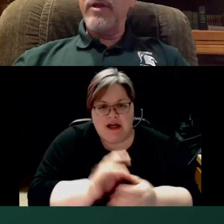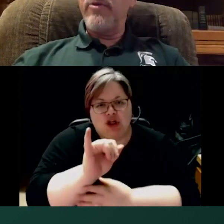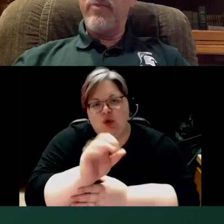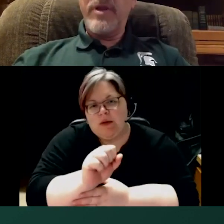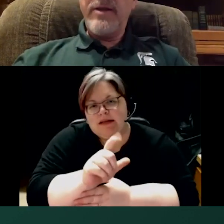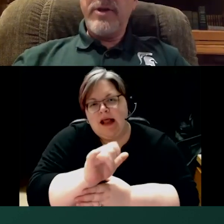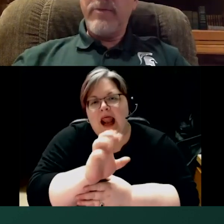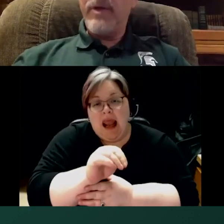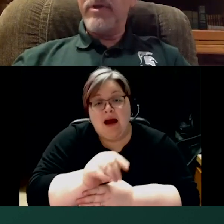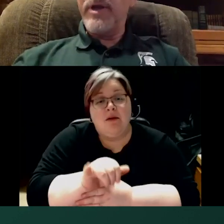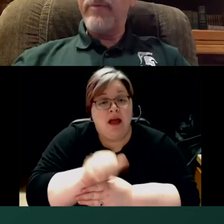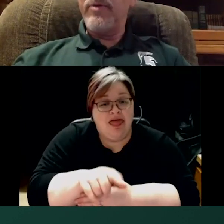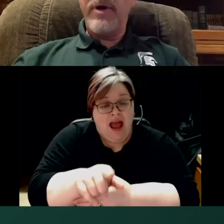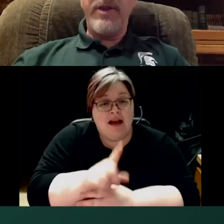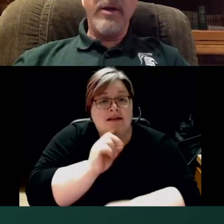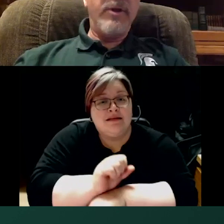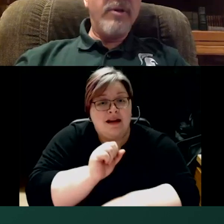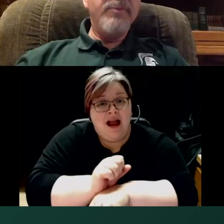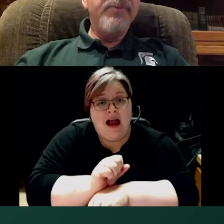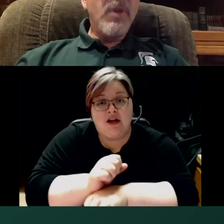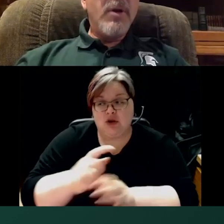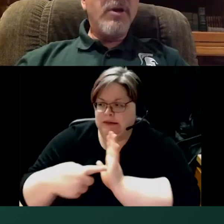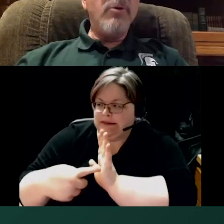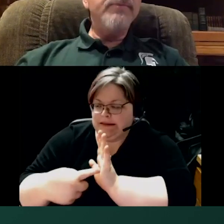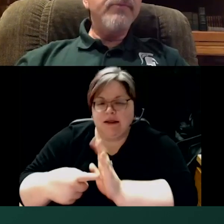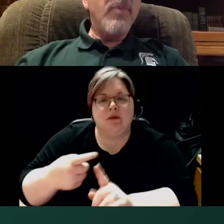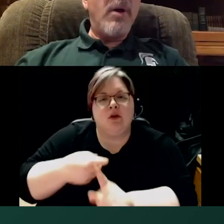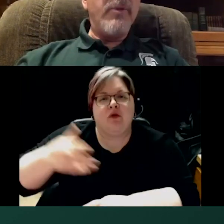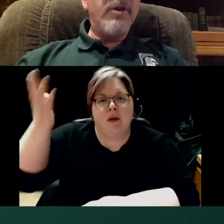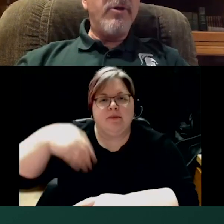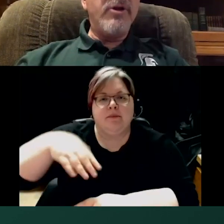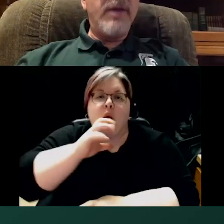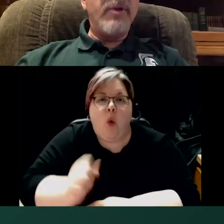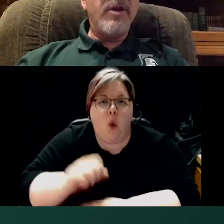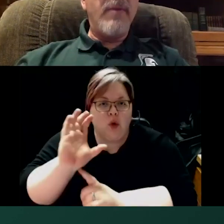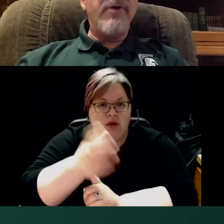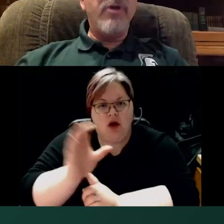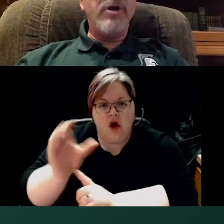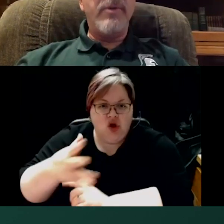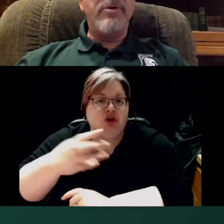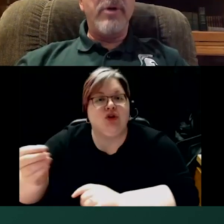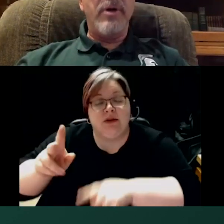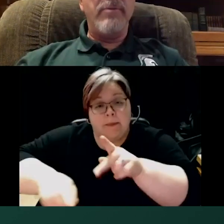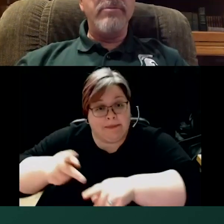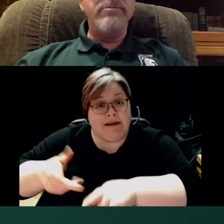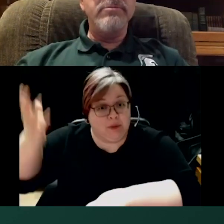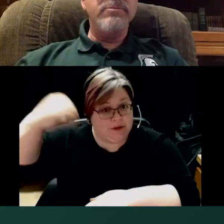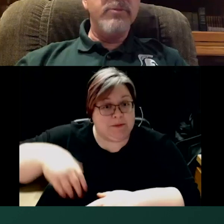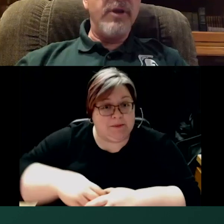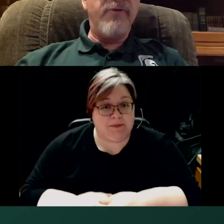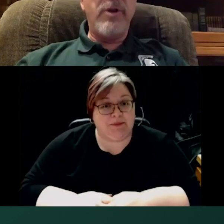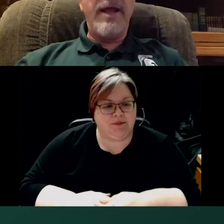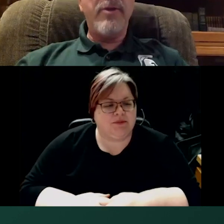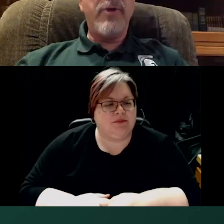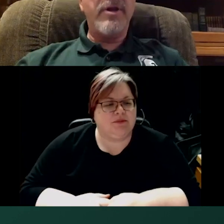actually a symbol of Byzantium that was adopted by the Ottomans. So this is a good time to stop. I've talked about